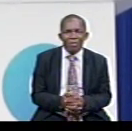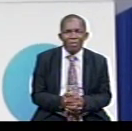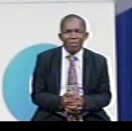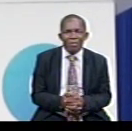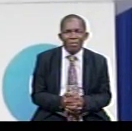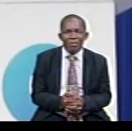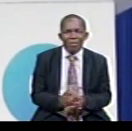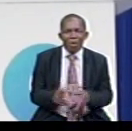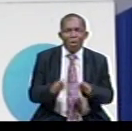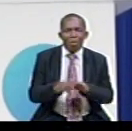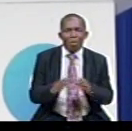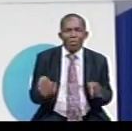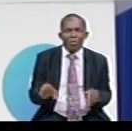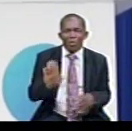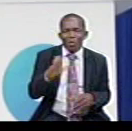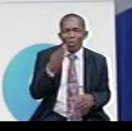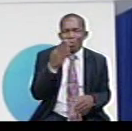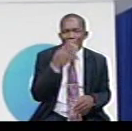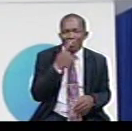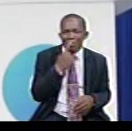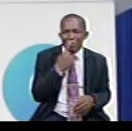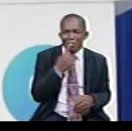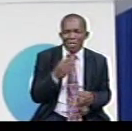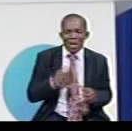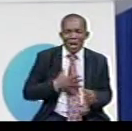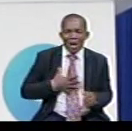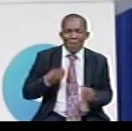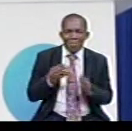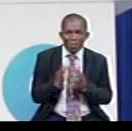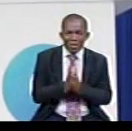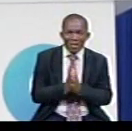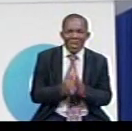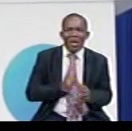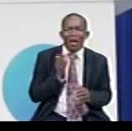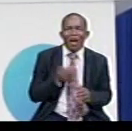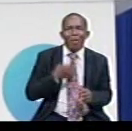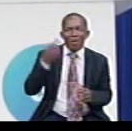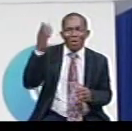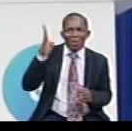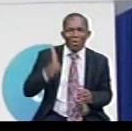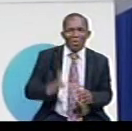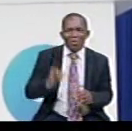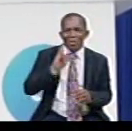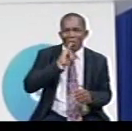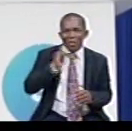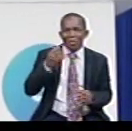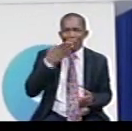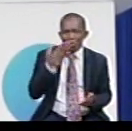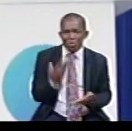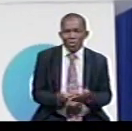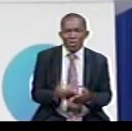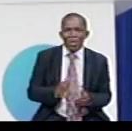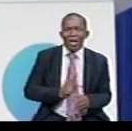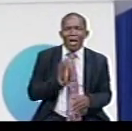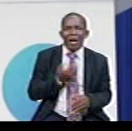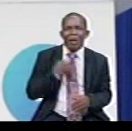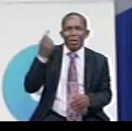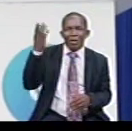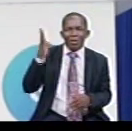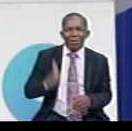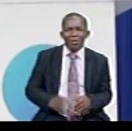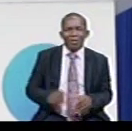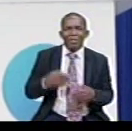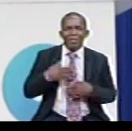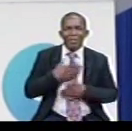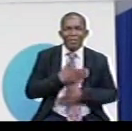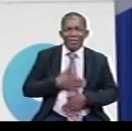Open your mouth and pray. Our God is good. Our God delights in saving the souls